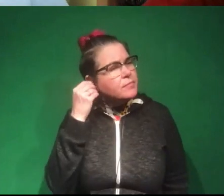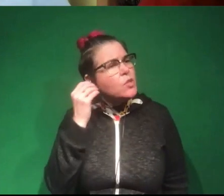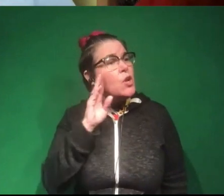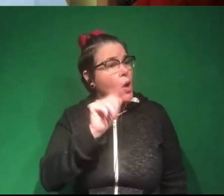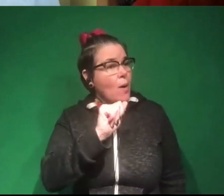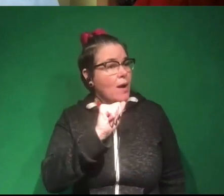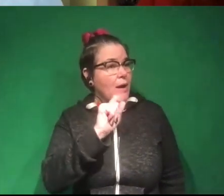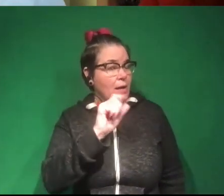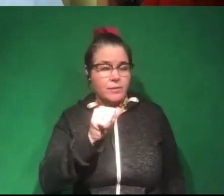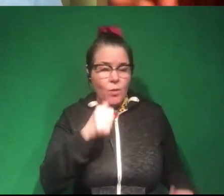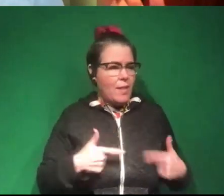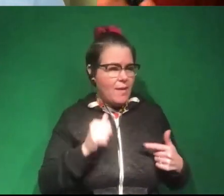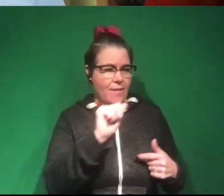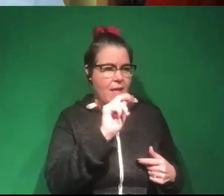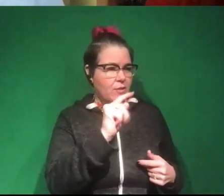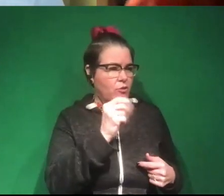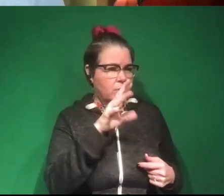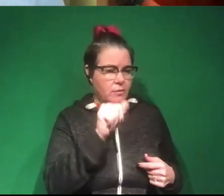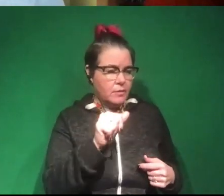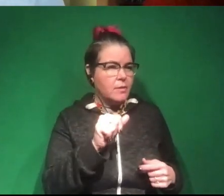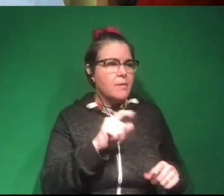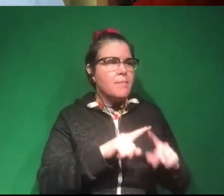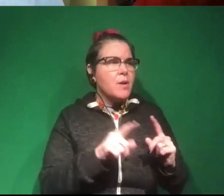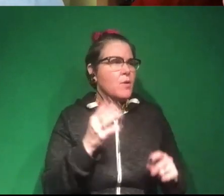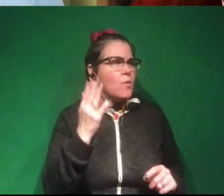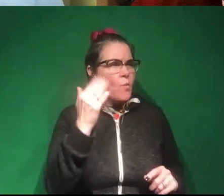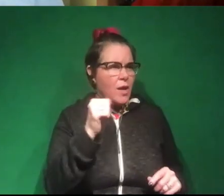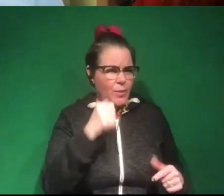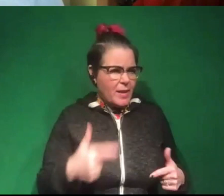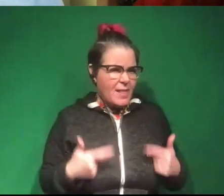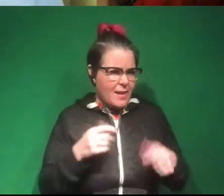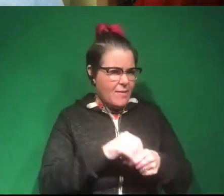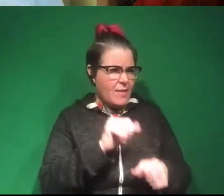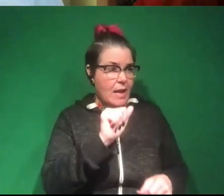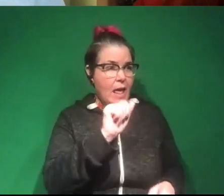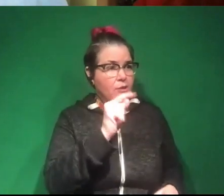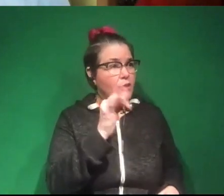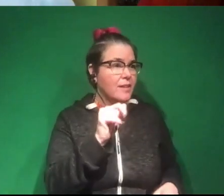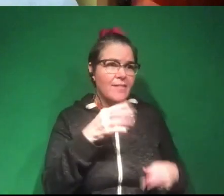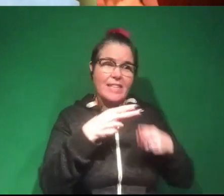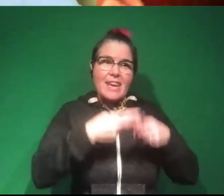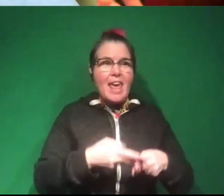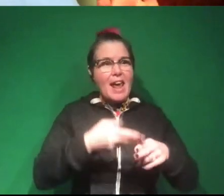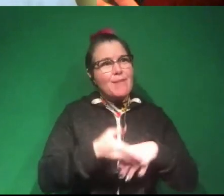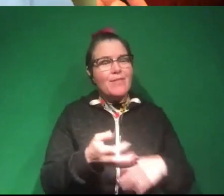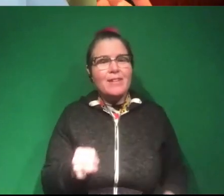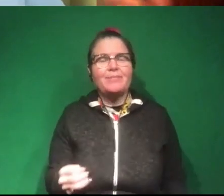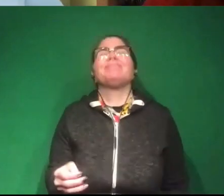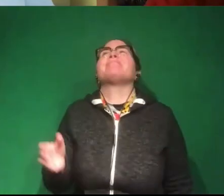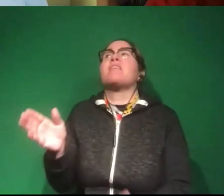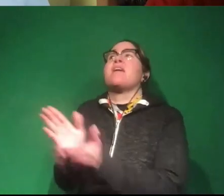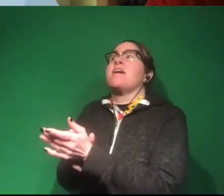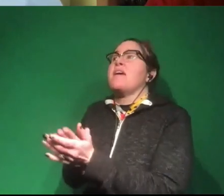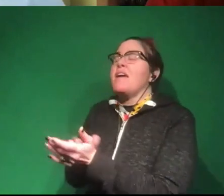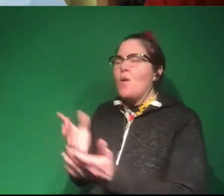don't live in Antarctica, but the question is, why don't ants live in Antarctica if it's named after them? But why? Do you know why Antarctica